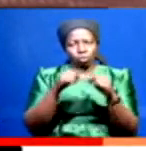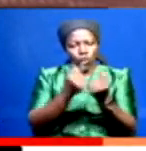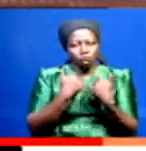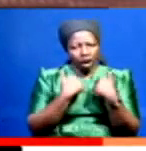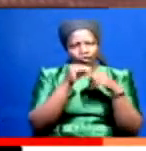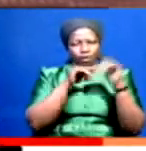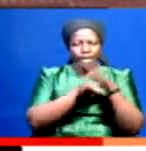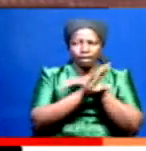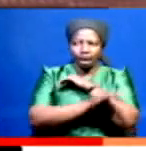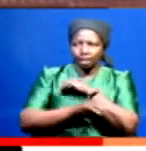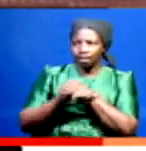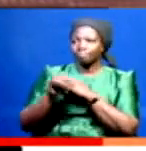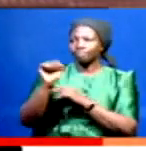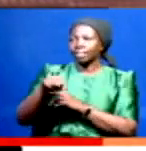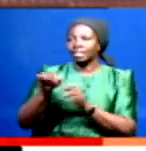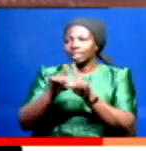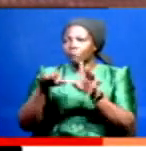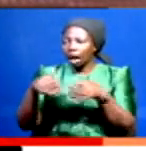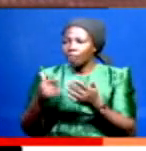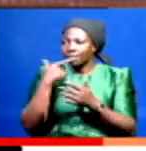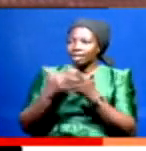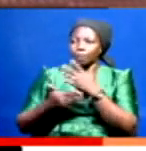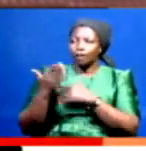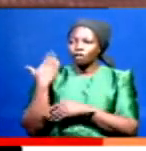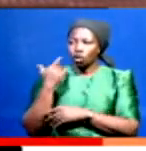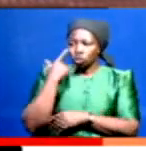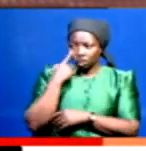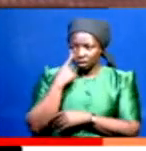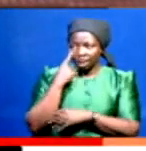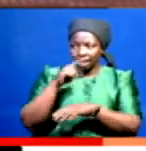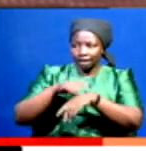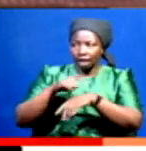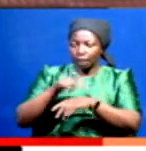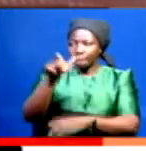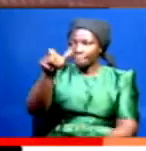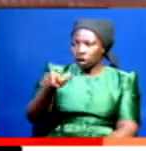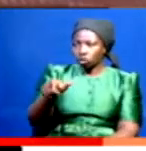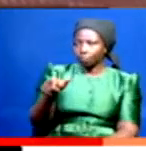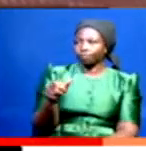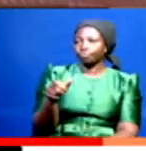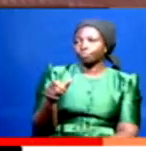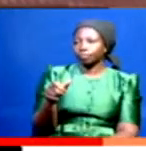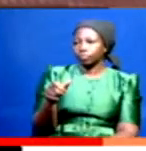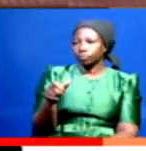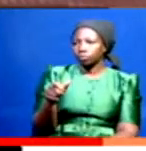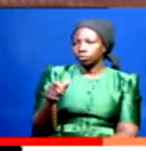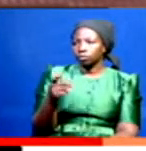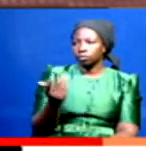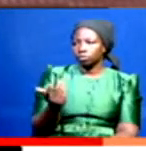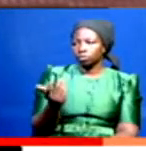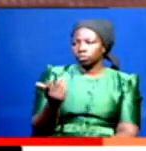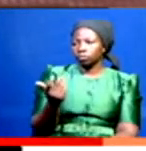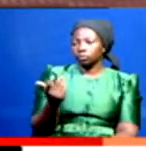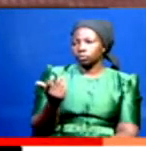said it earlier. You see, the moment somebody like this, you know, is